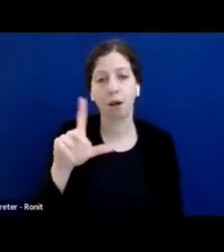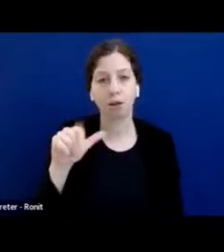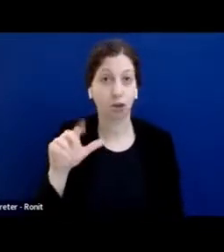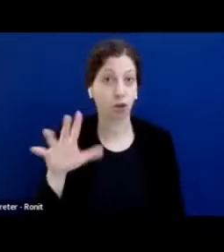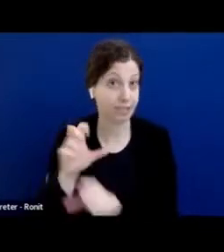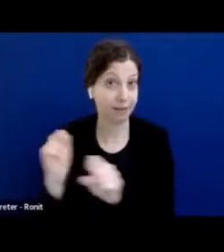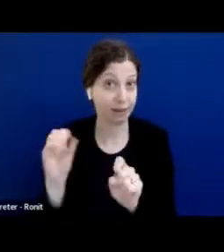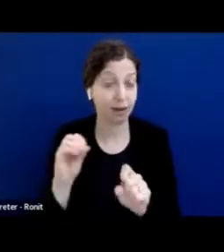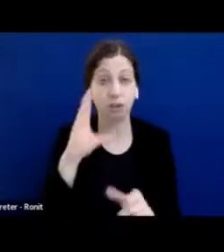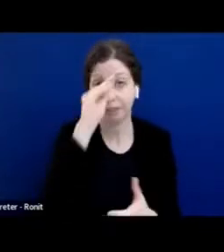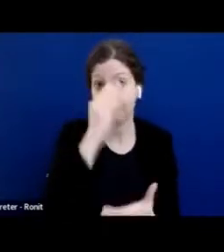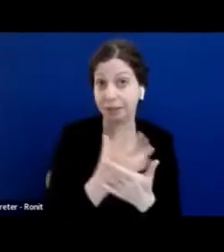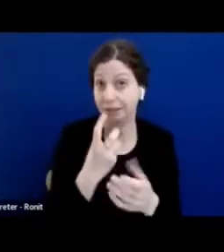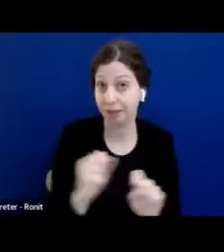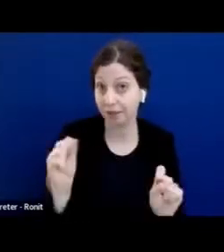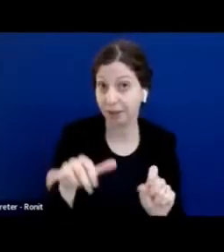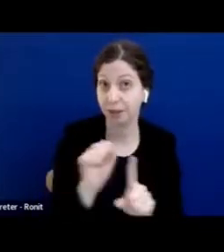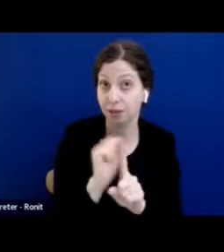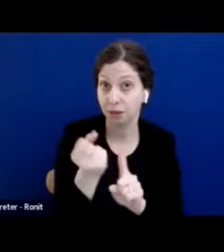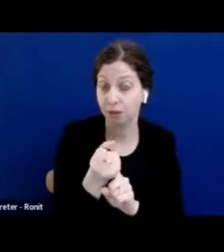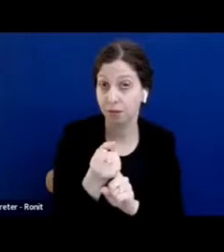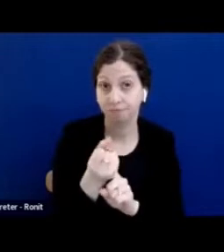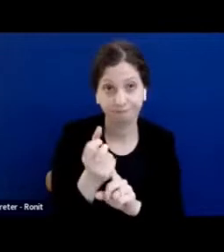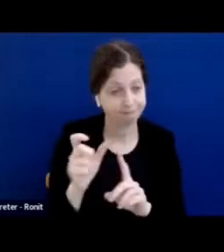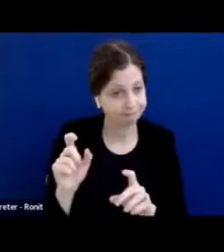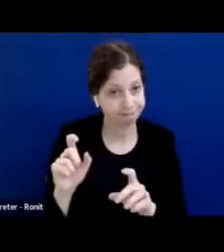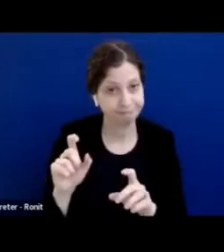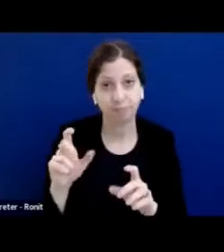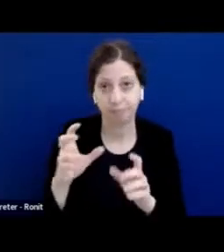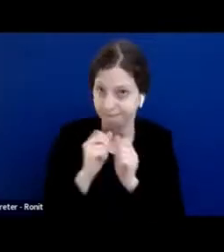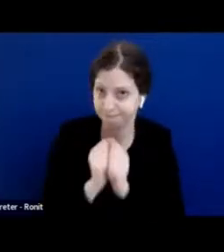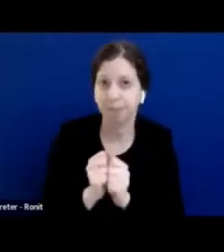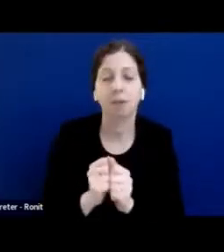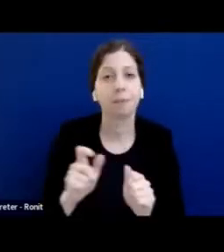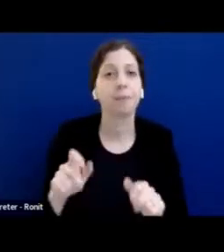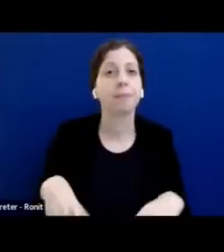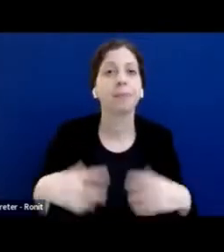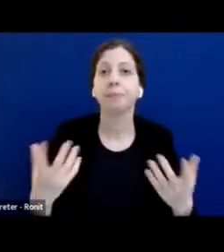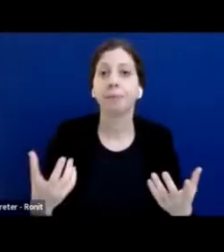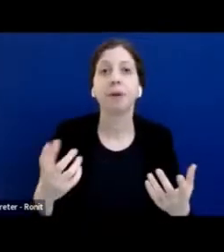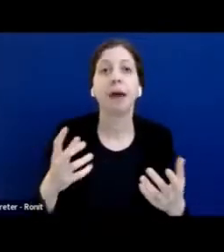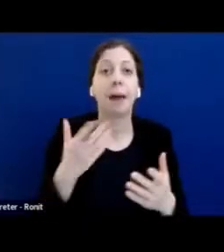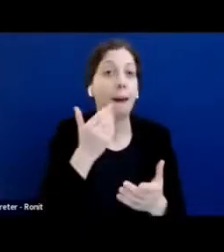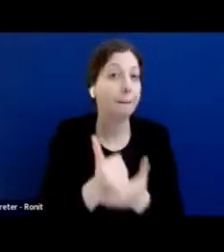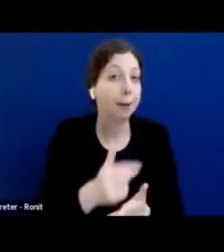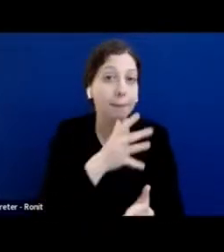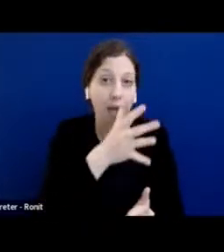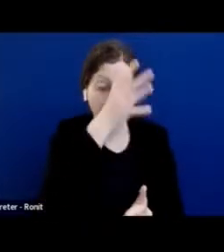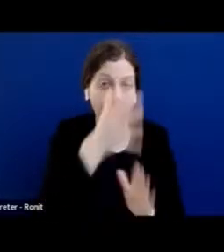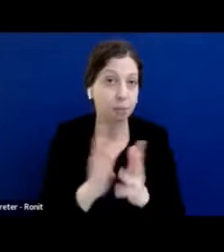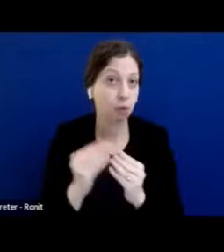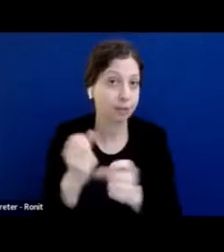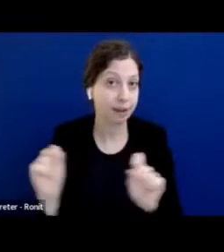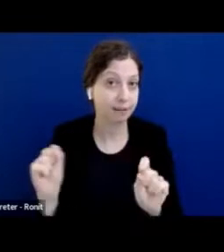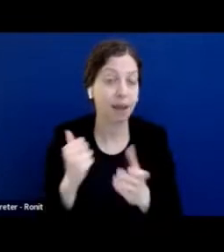safety in that situation were inseparable. And by helping parents get safer, and by helping non-abusive